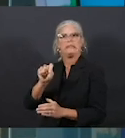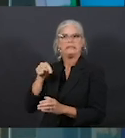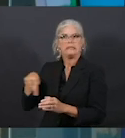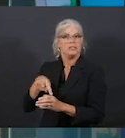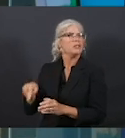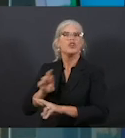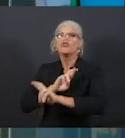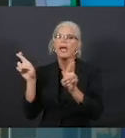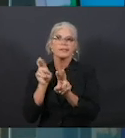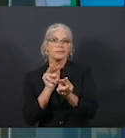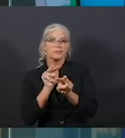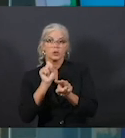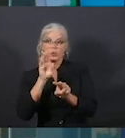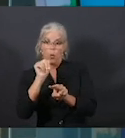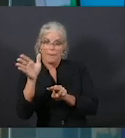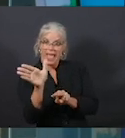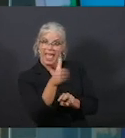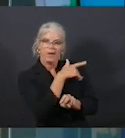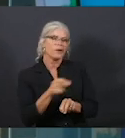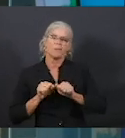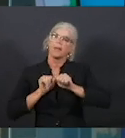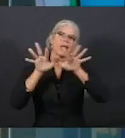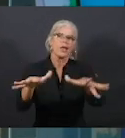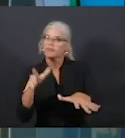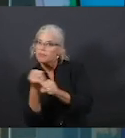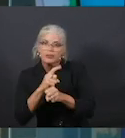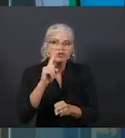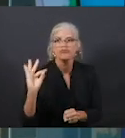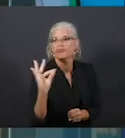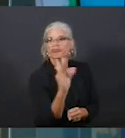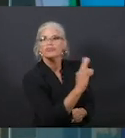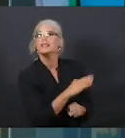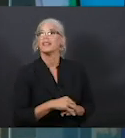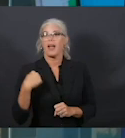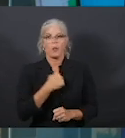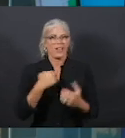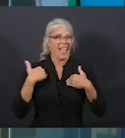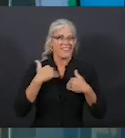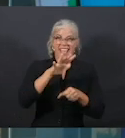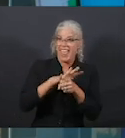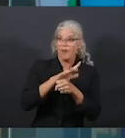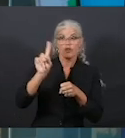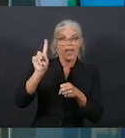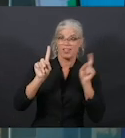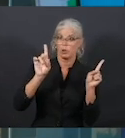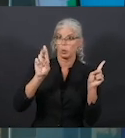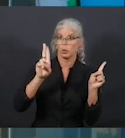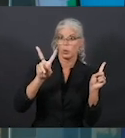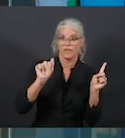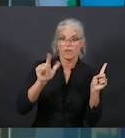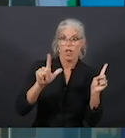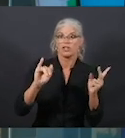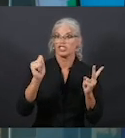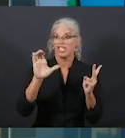your needs. The State Emergency Response Team has logistical staging areas set up in Duval, Jackson, and Marion counties to ensure